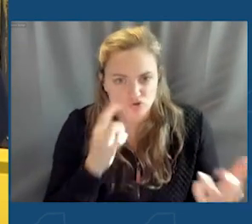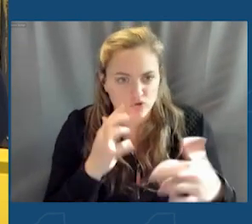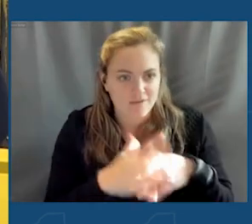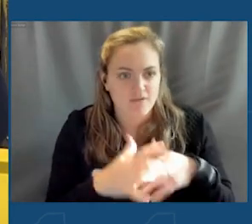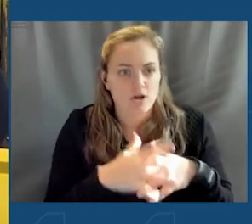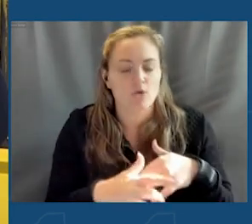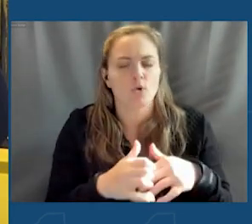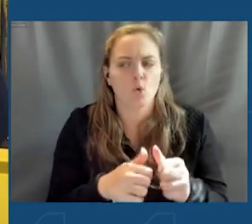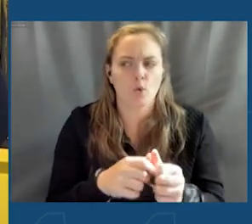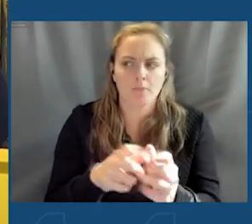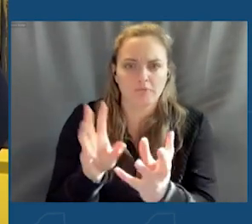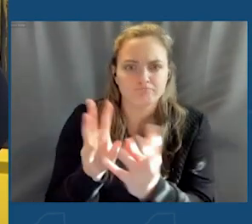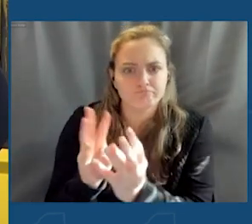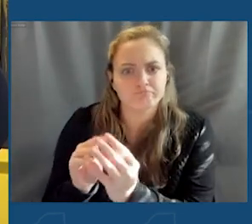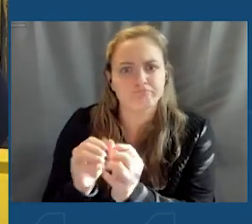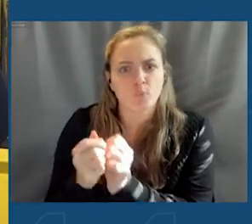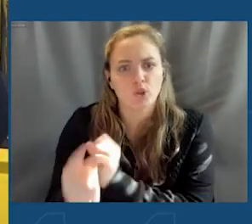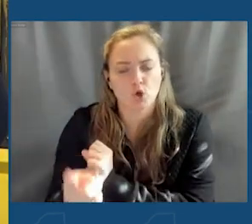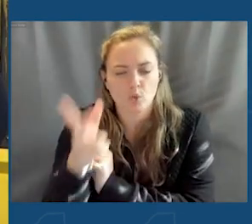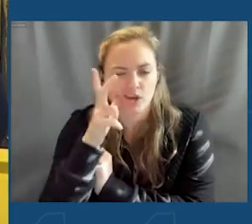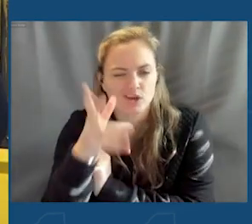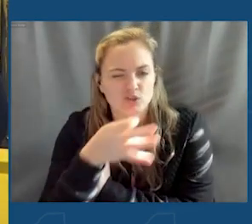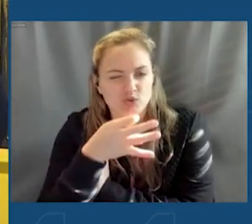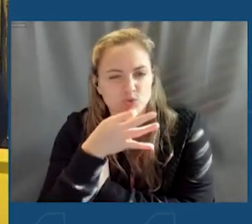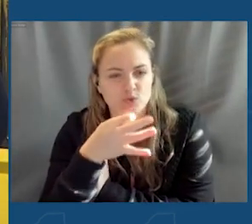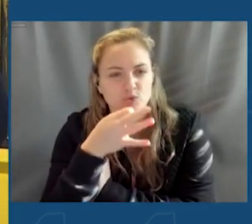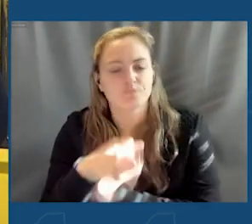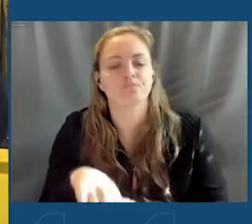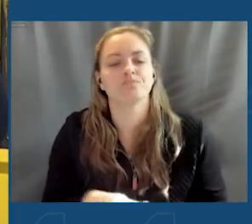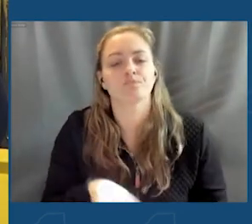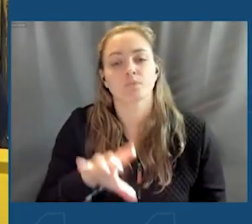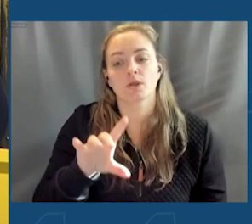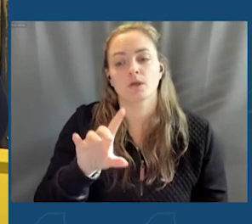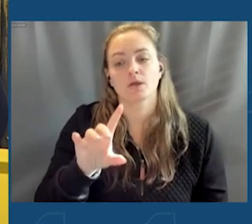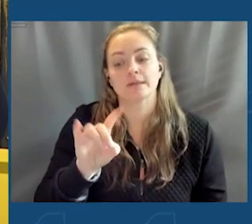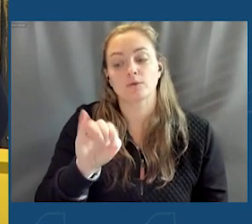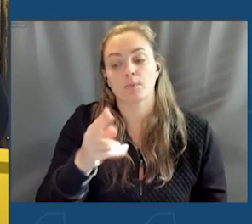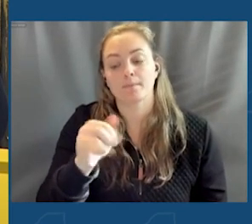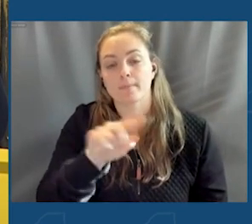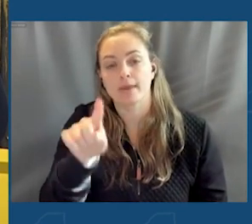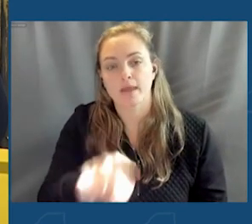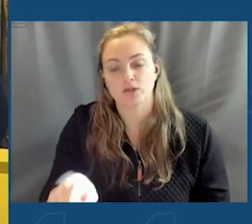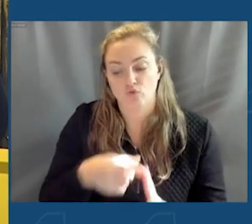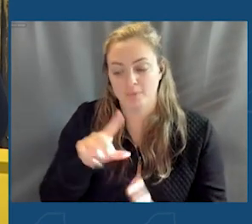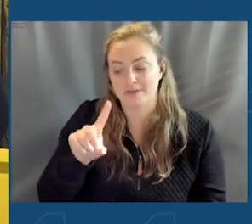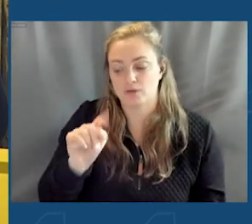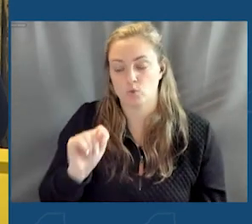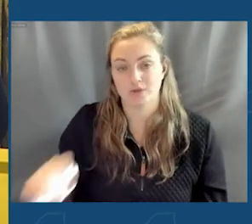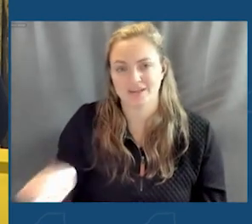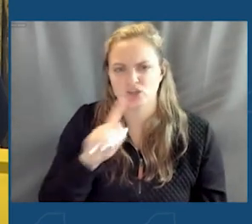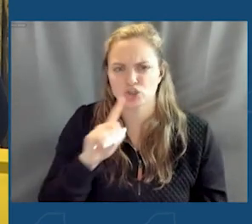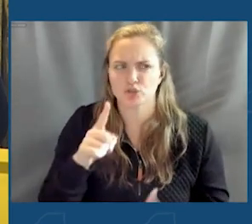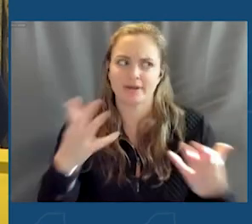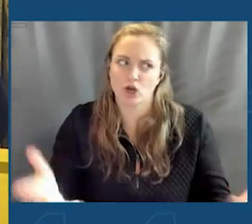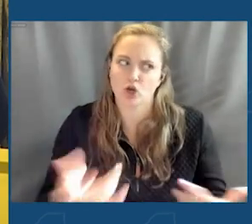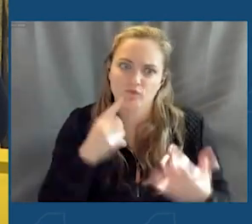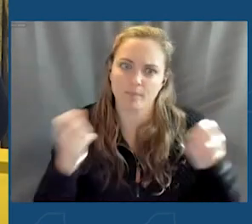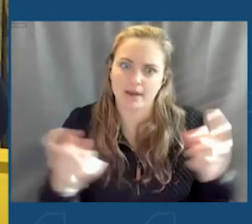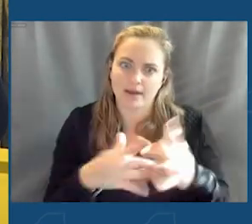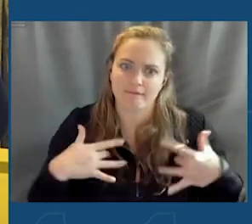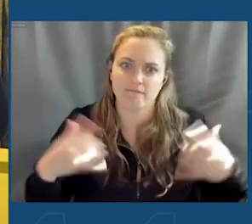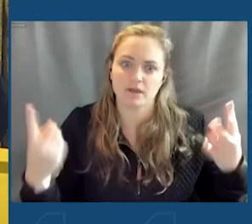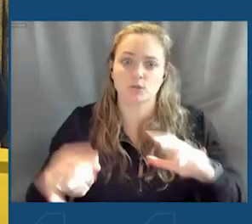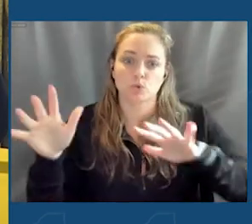briefings. You'll be hearing from her. Marie-Therese Dominguez, our Commissioner of the DOT, who's been on the ground with us through these events as many times, as well